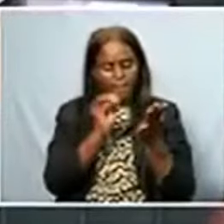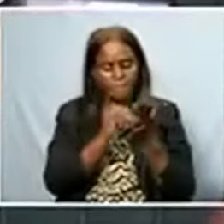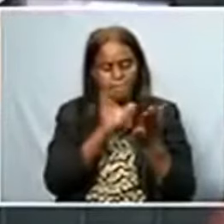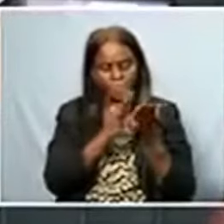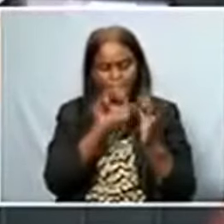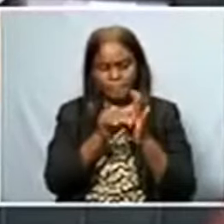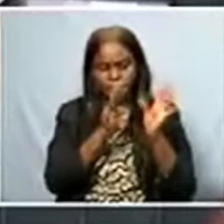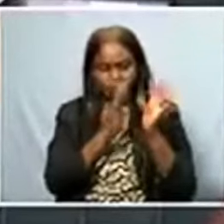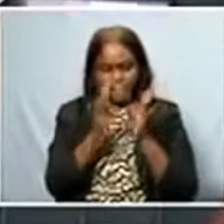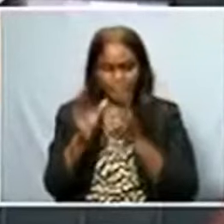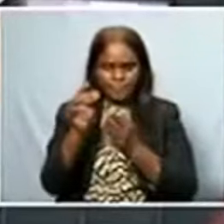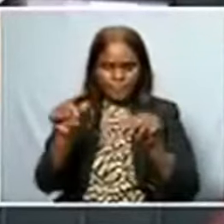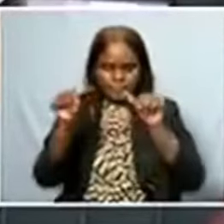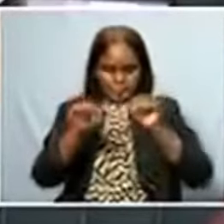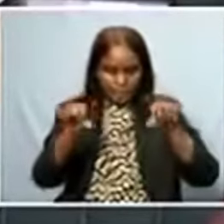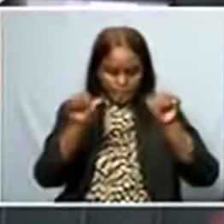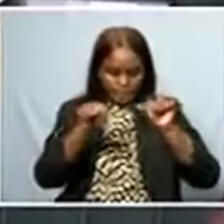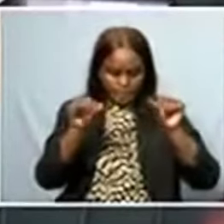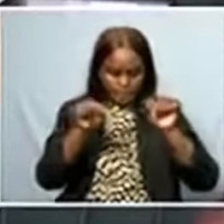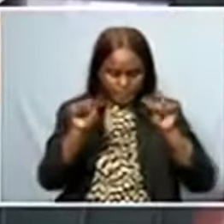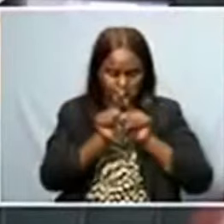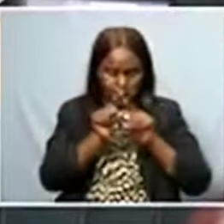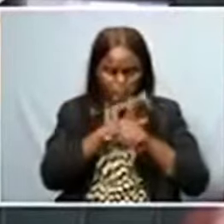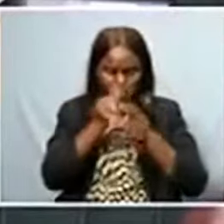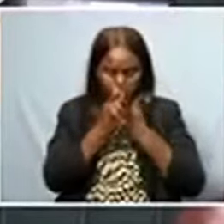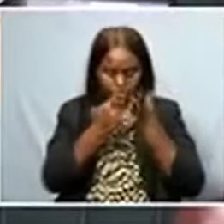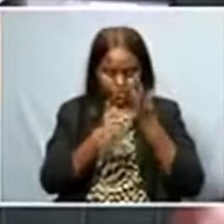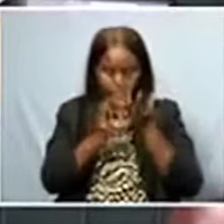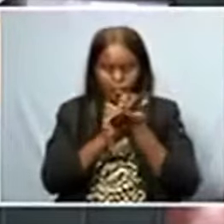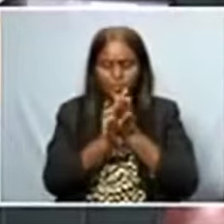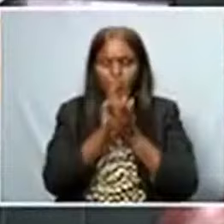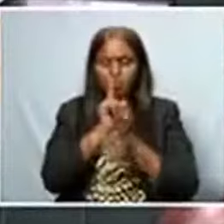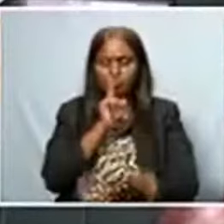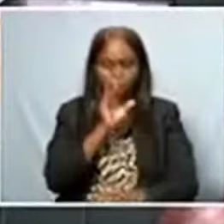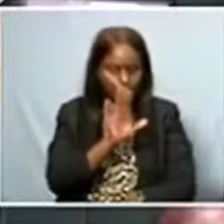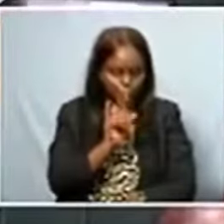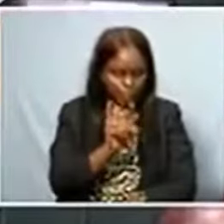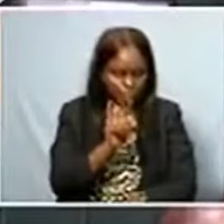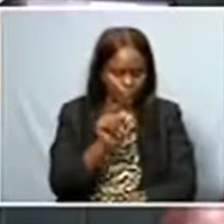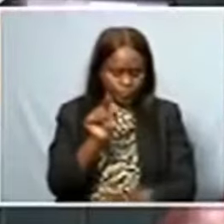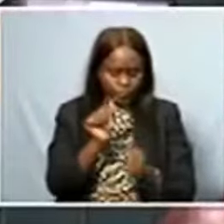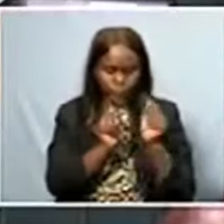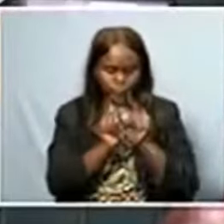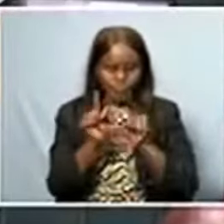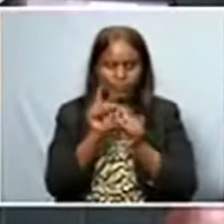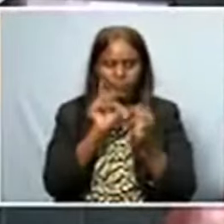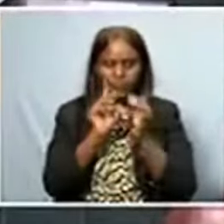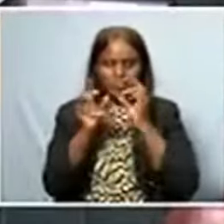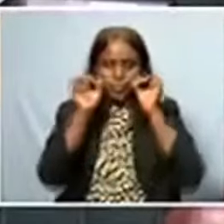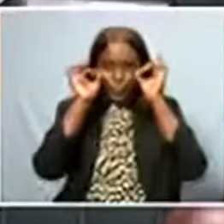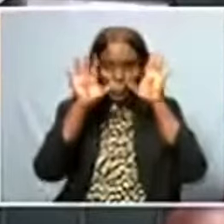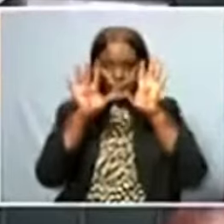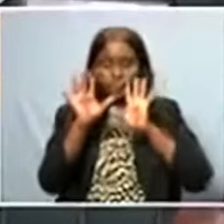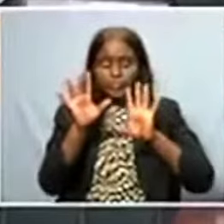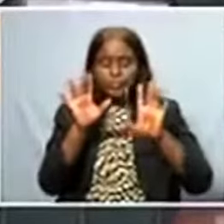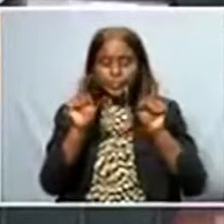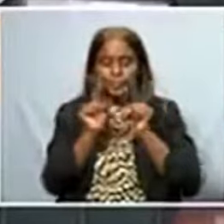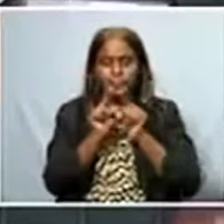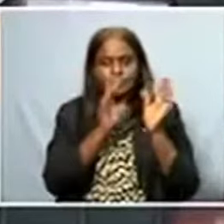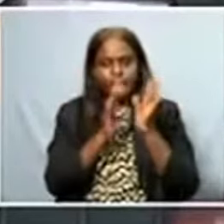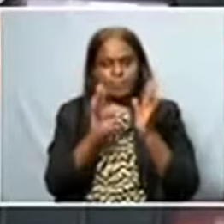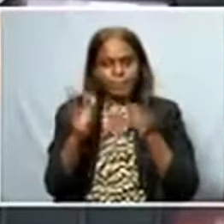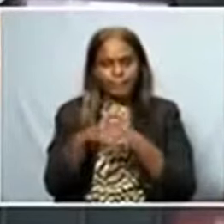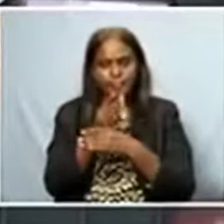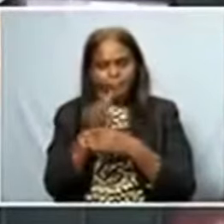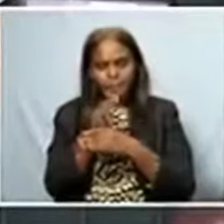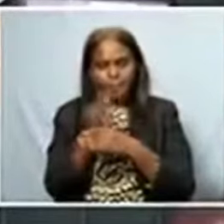when planning an audit. Materiality is one of them. You also consider risk. You consider the